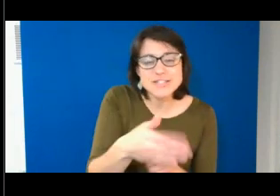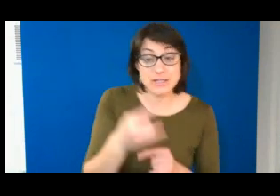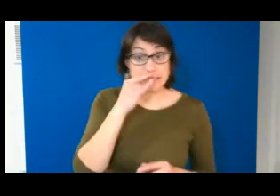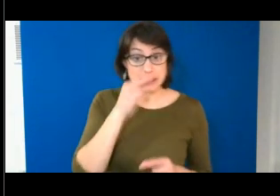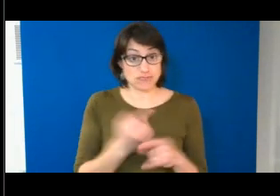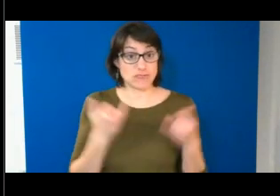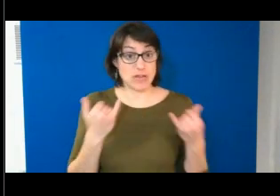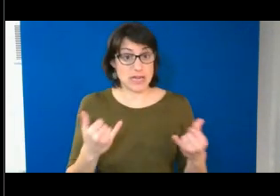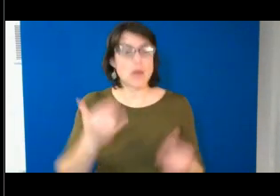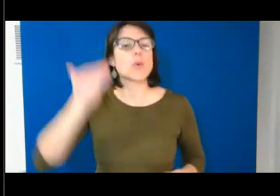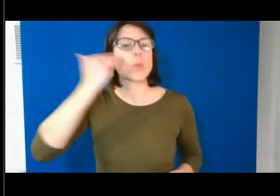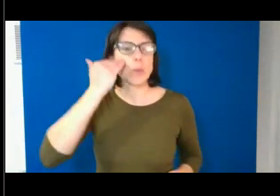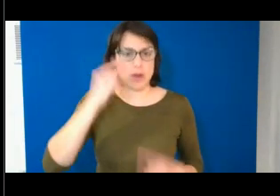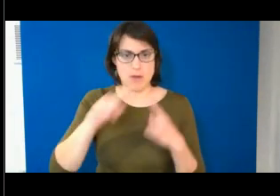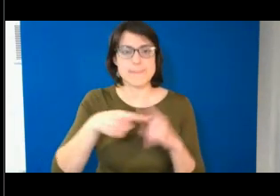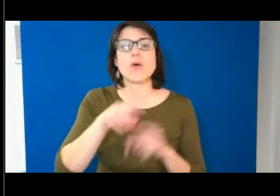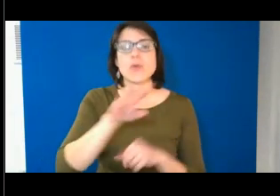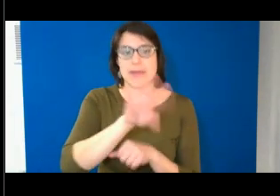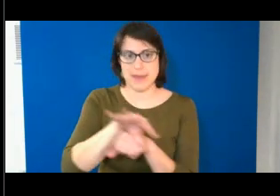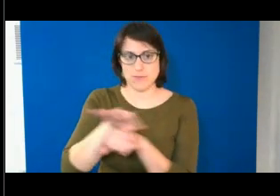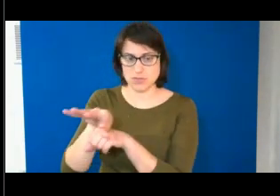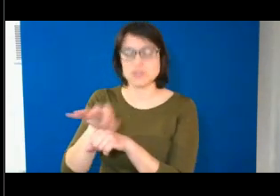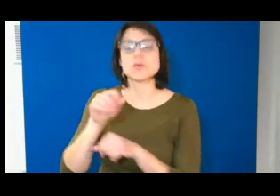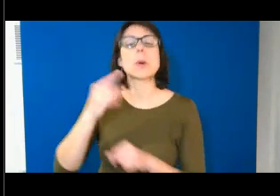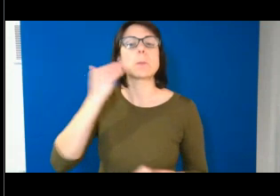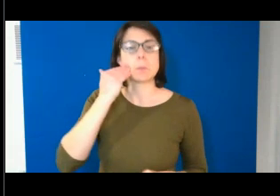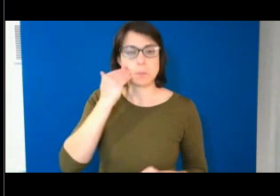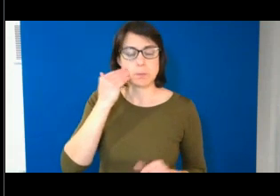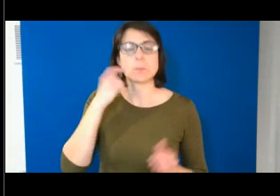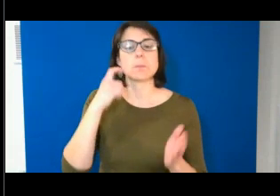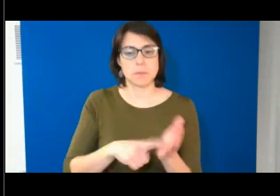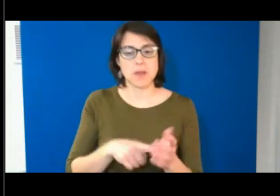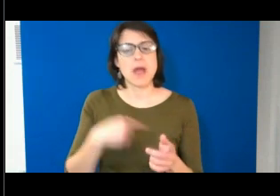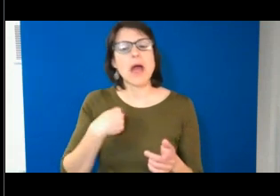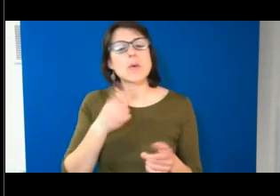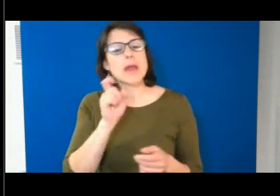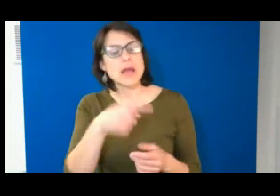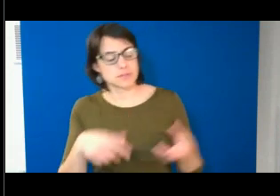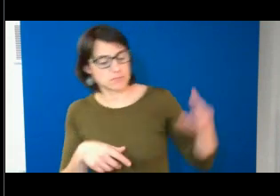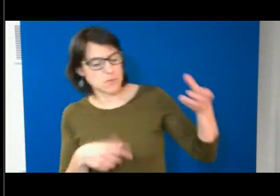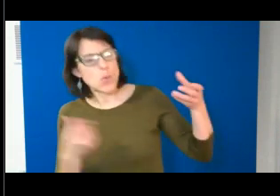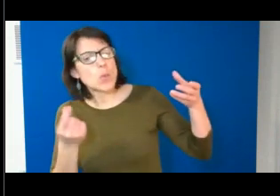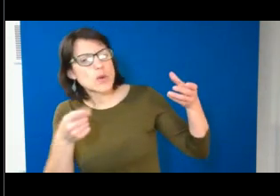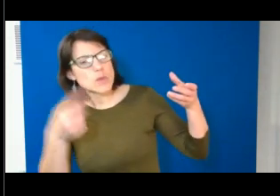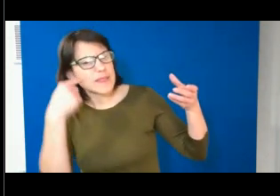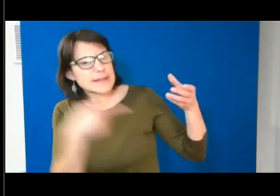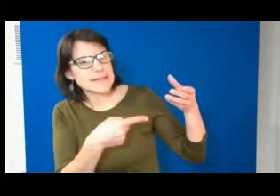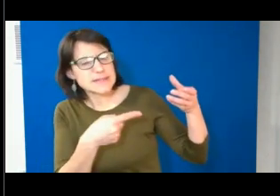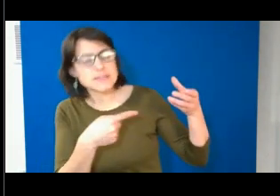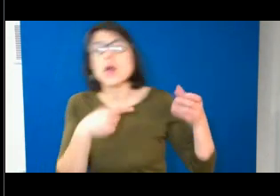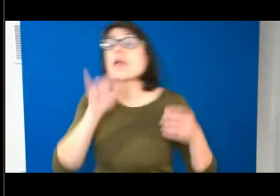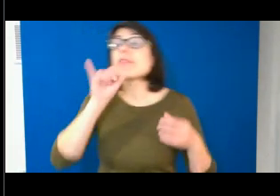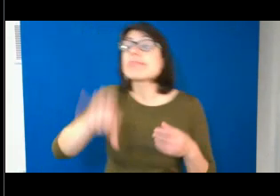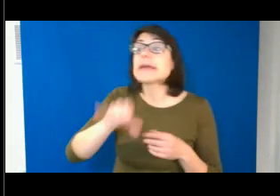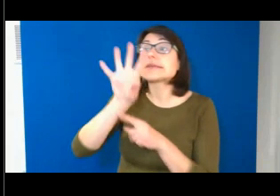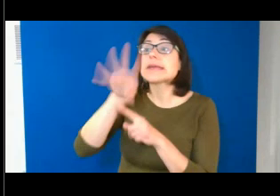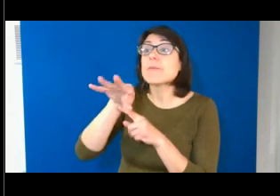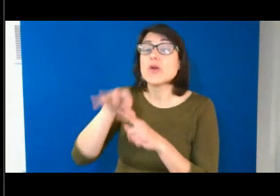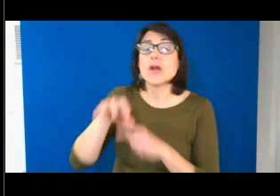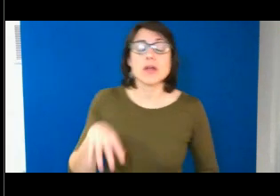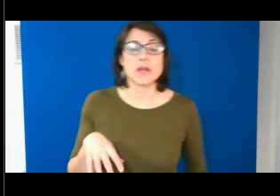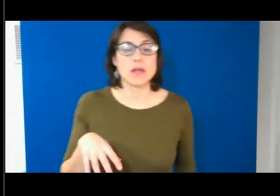what cameras are. And so once they saw, I would ask them, what do you think this is? And they'd be like, it's a camera. And then one kid was like, what